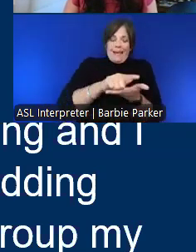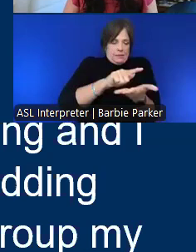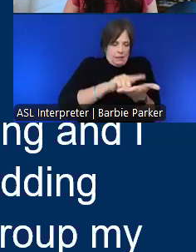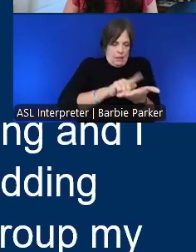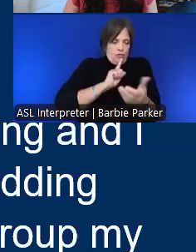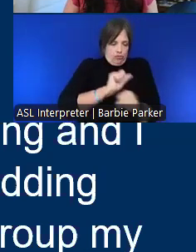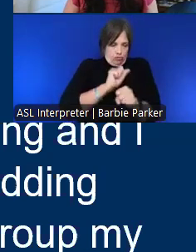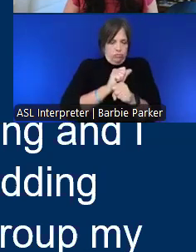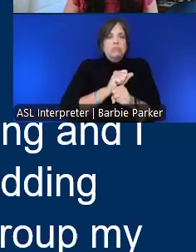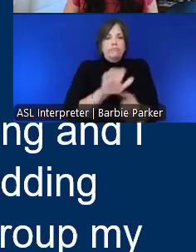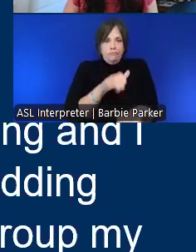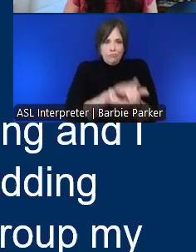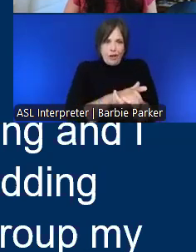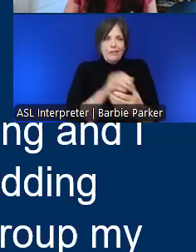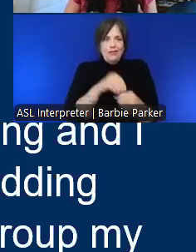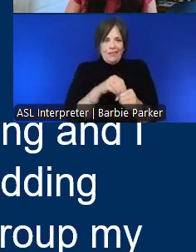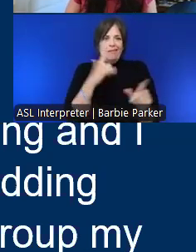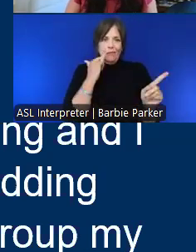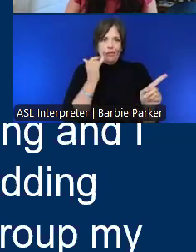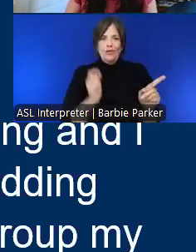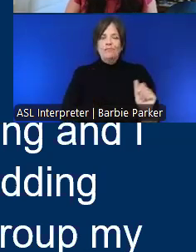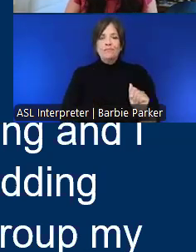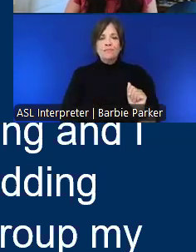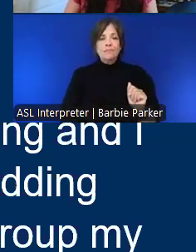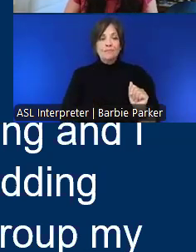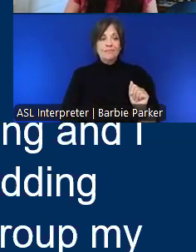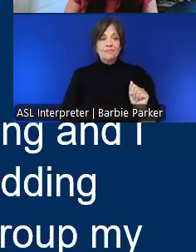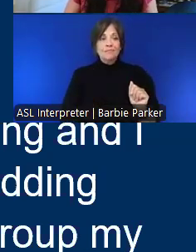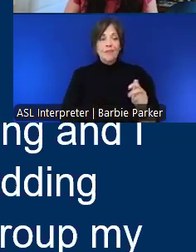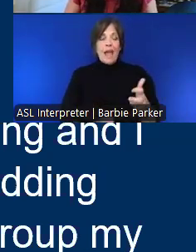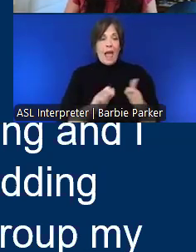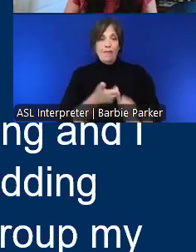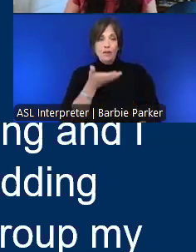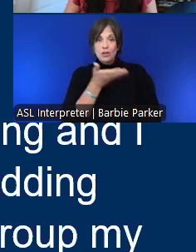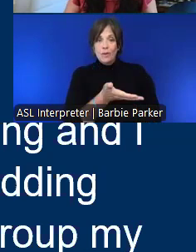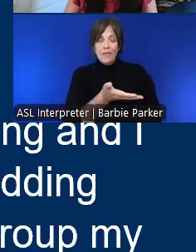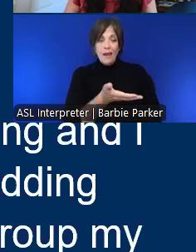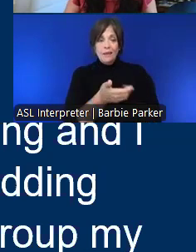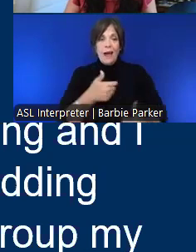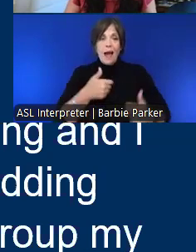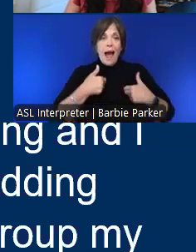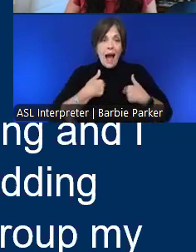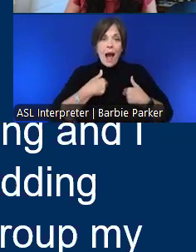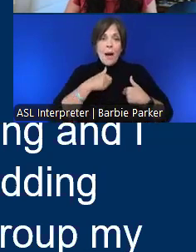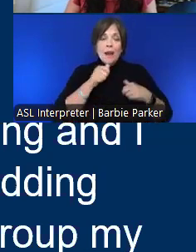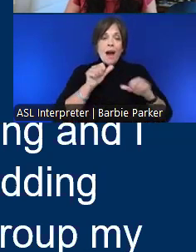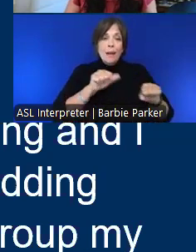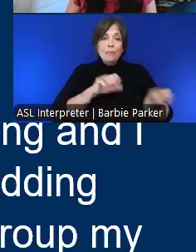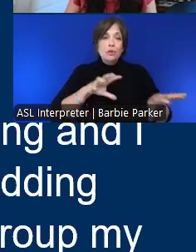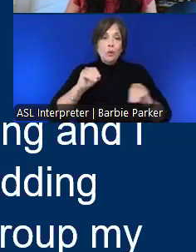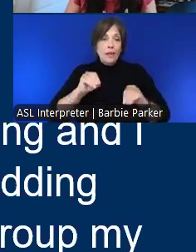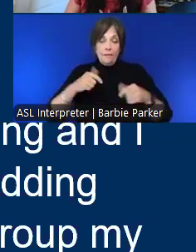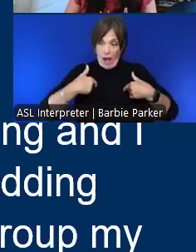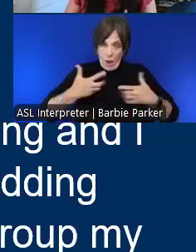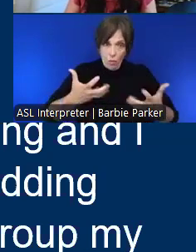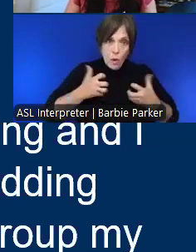marriage. And the issue with that is that I was not able to leave. Had I wanted to leave, I